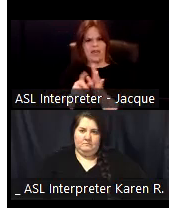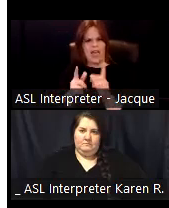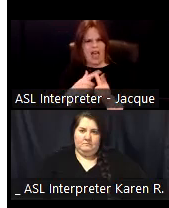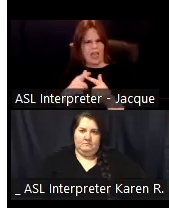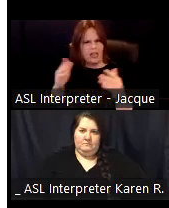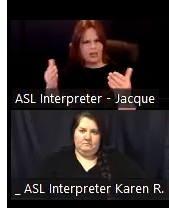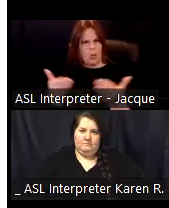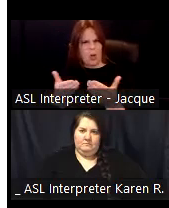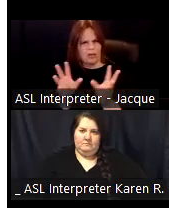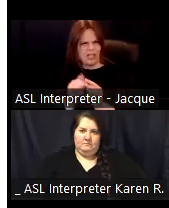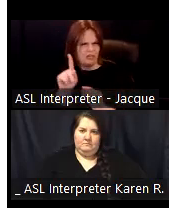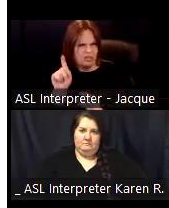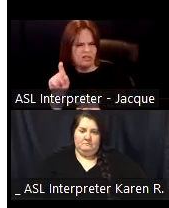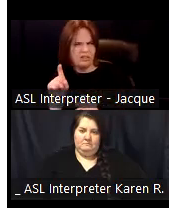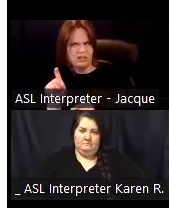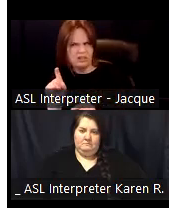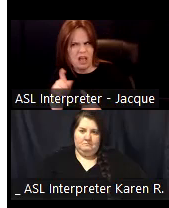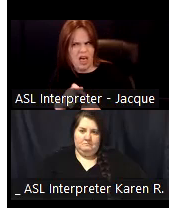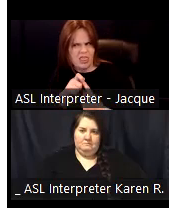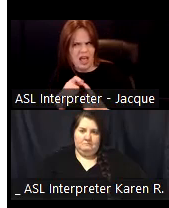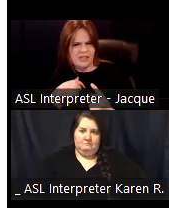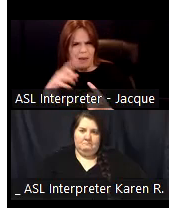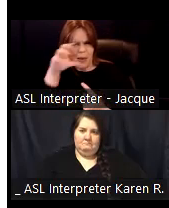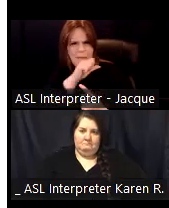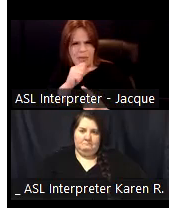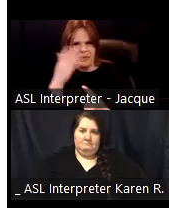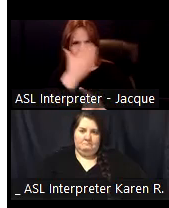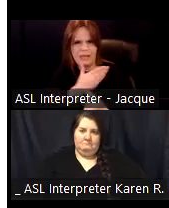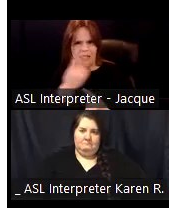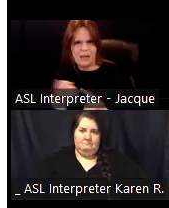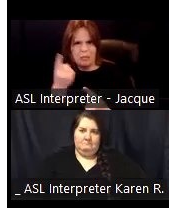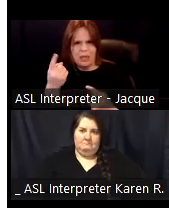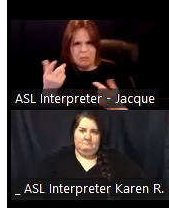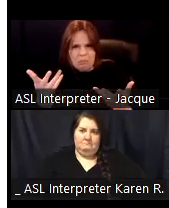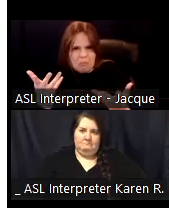just unless I'm missing it.